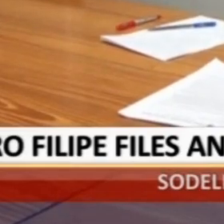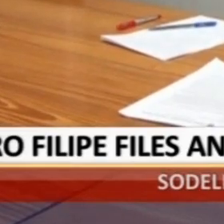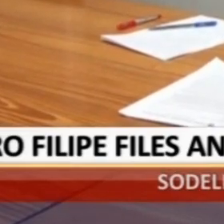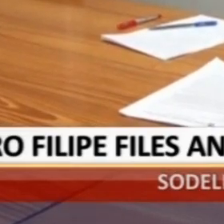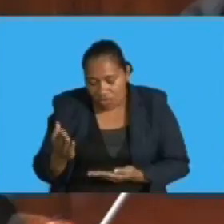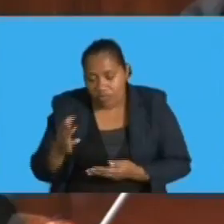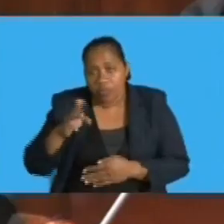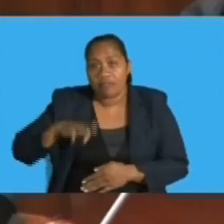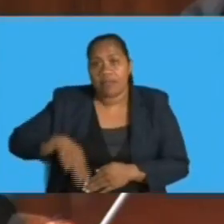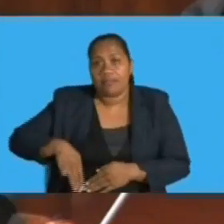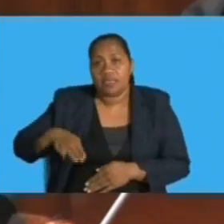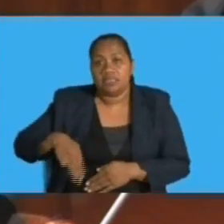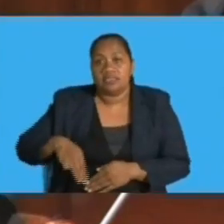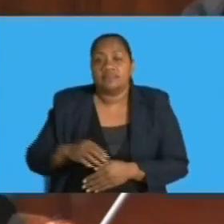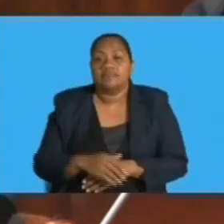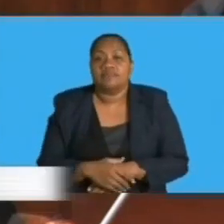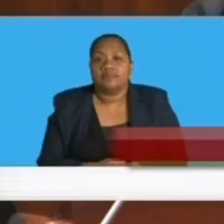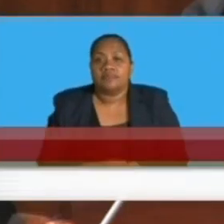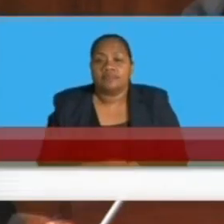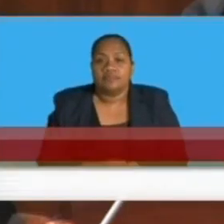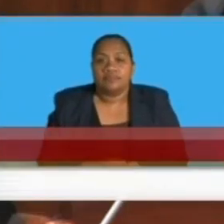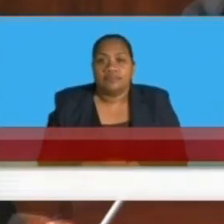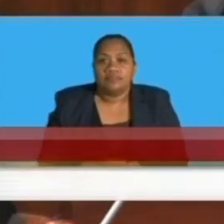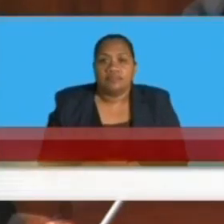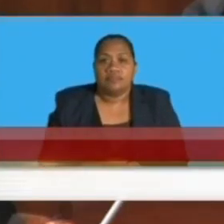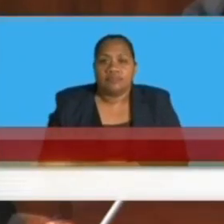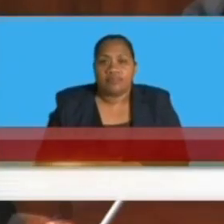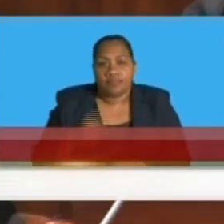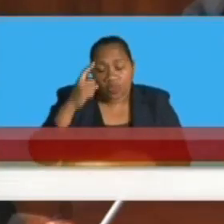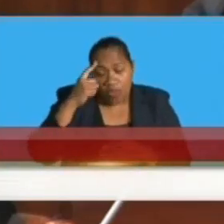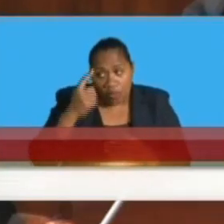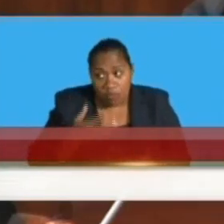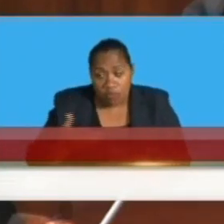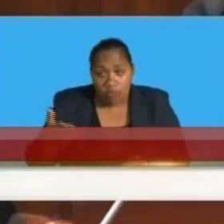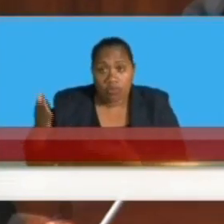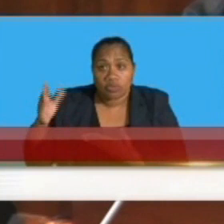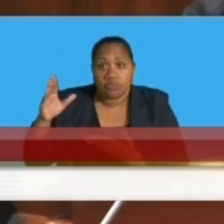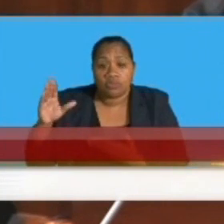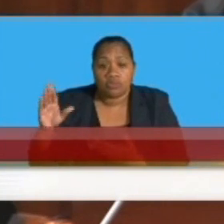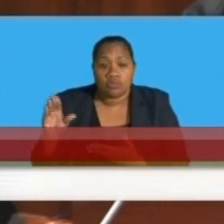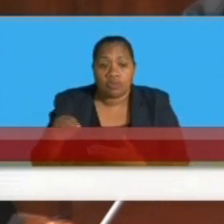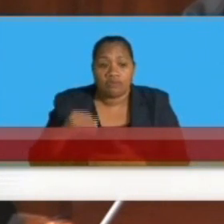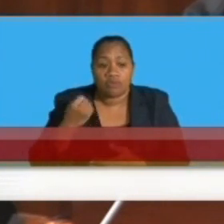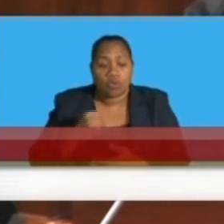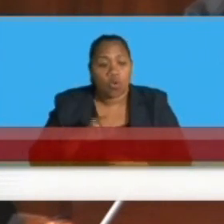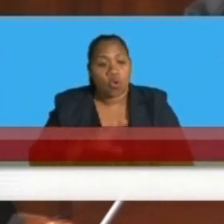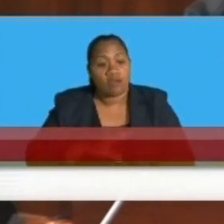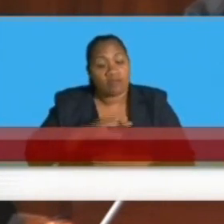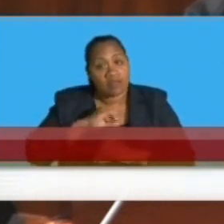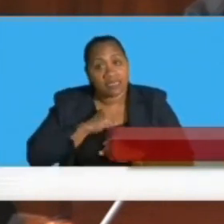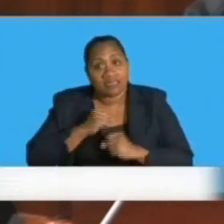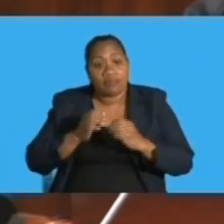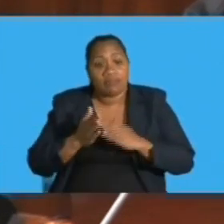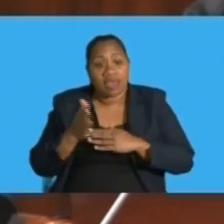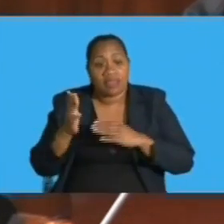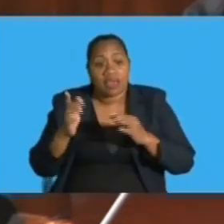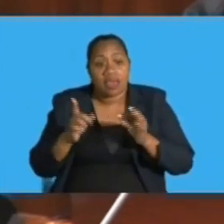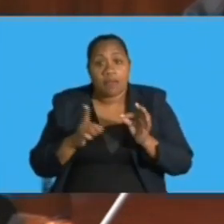MP. Motions of no confidence in the Prime Minister are a serious